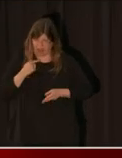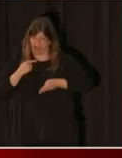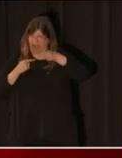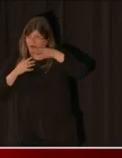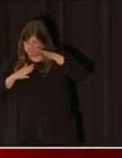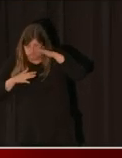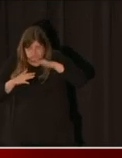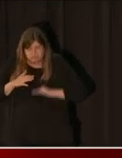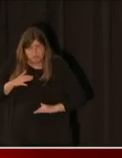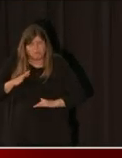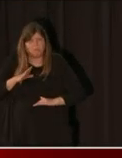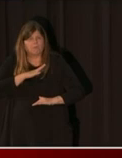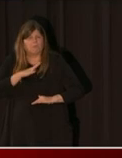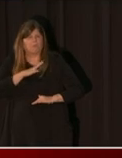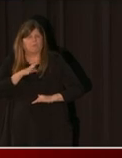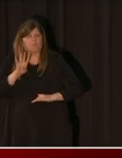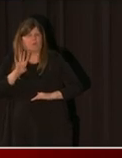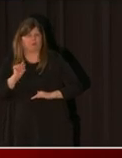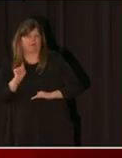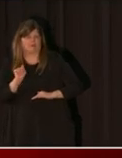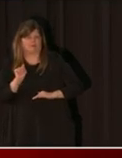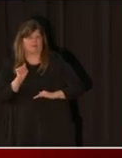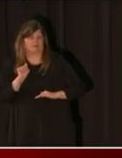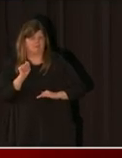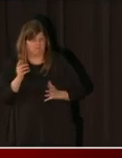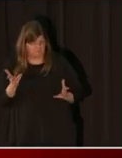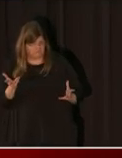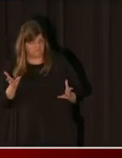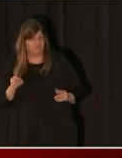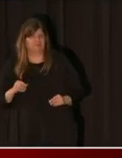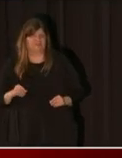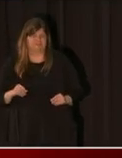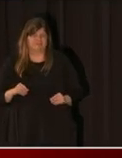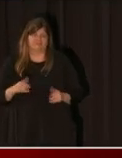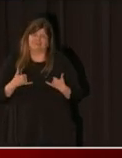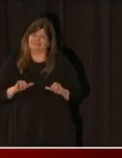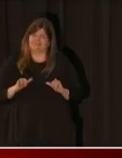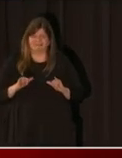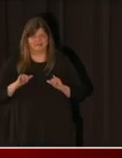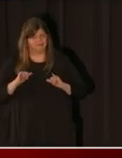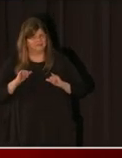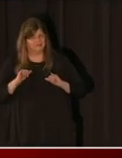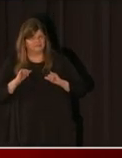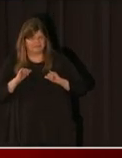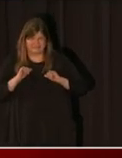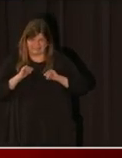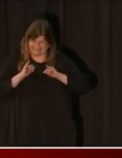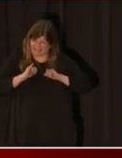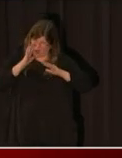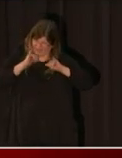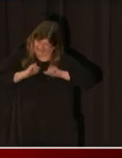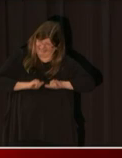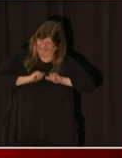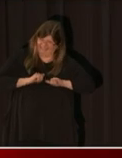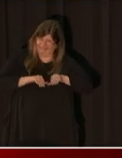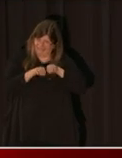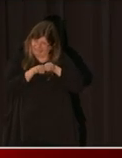models. So we are continuing to flatten the curve in the district.